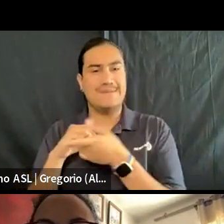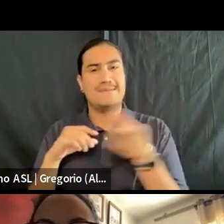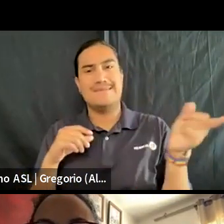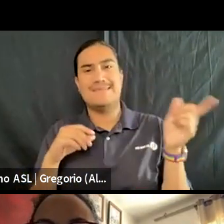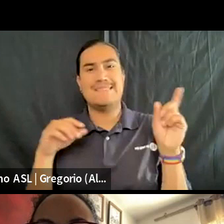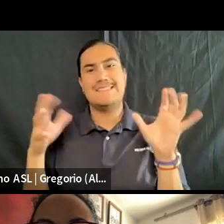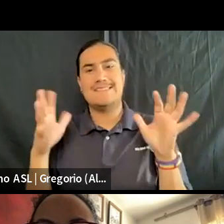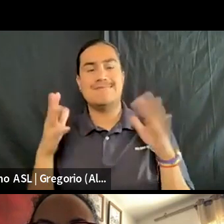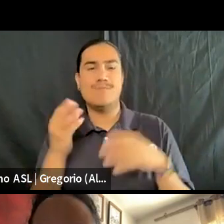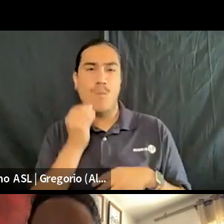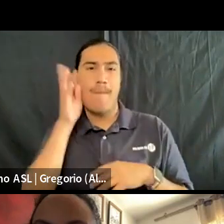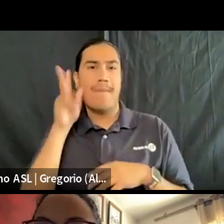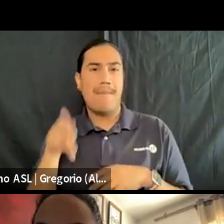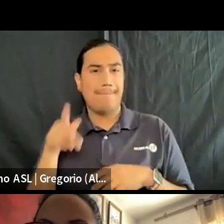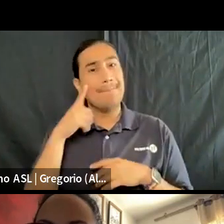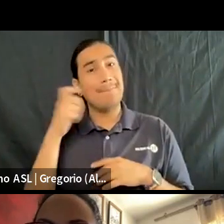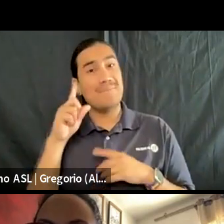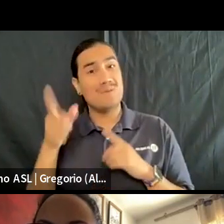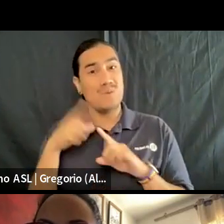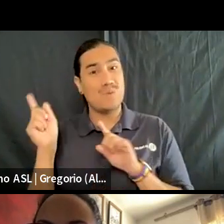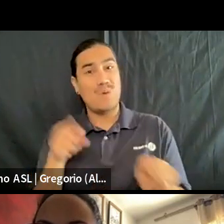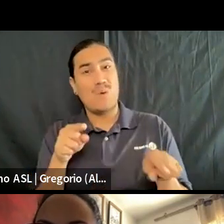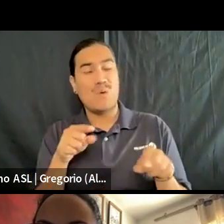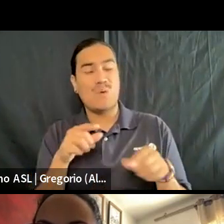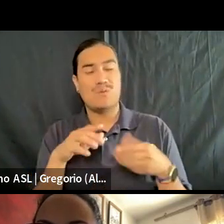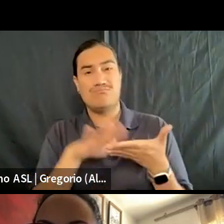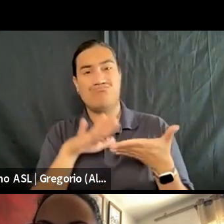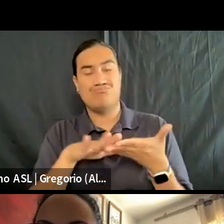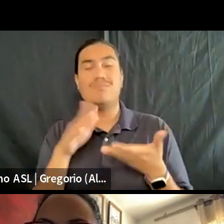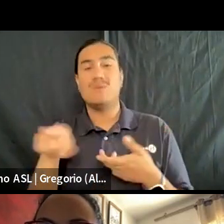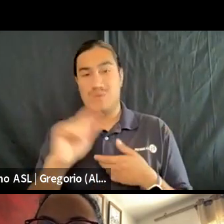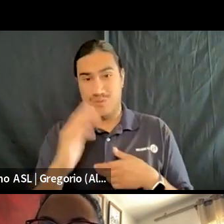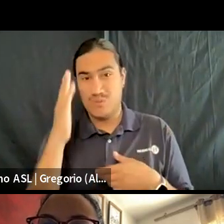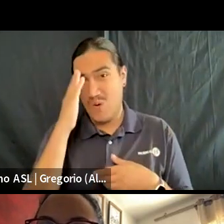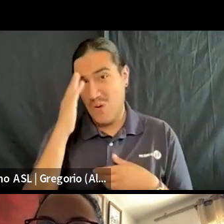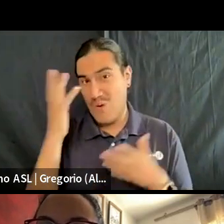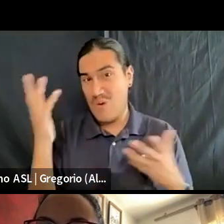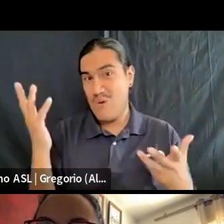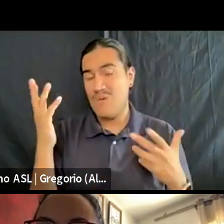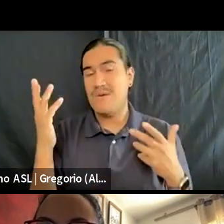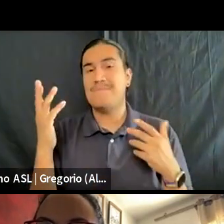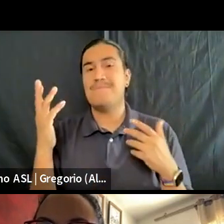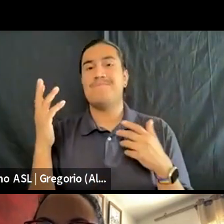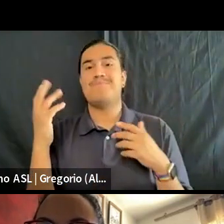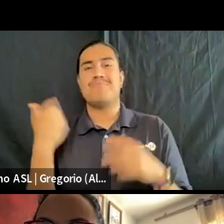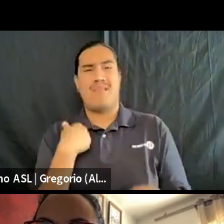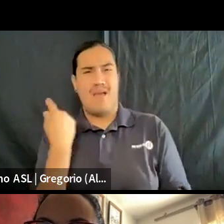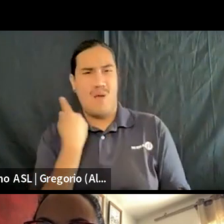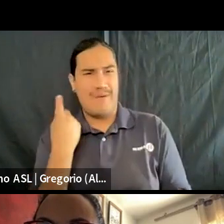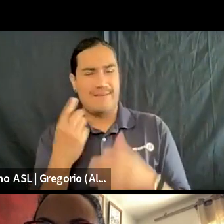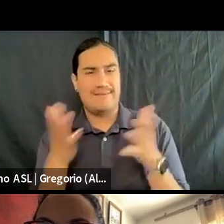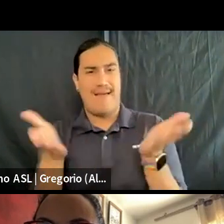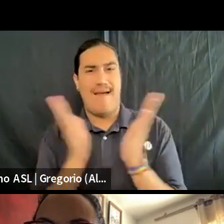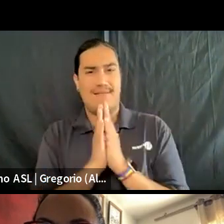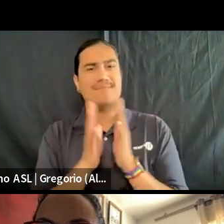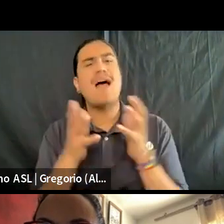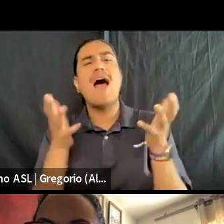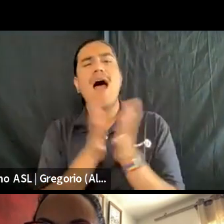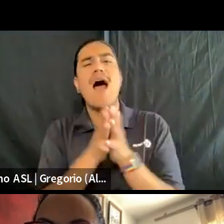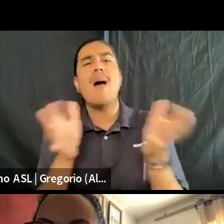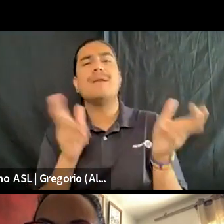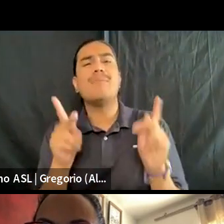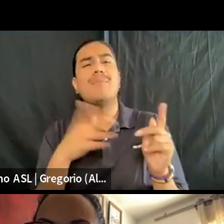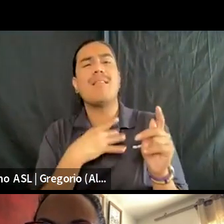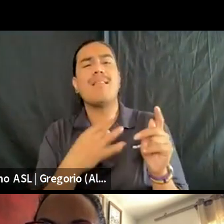kind of warmed up, because when you go to the schools, as you know, you always ask how many people like to write.